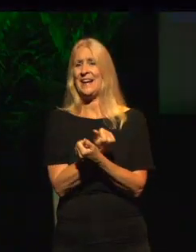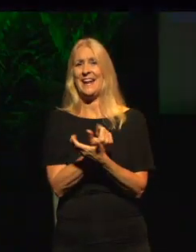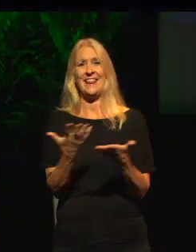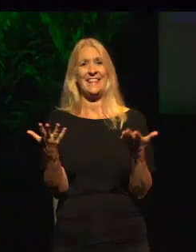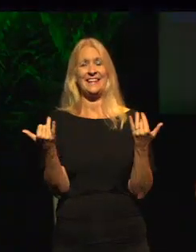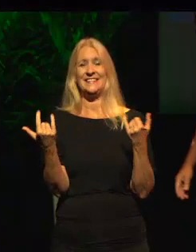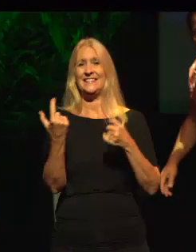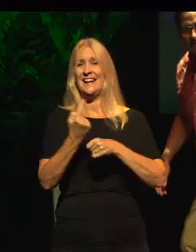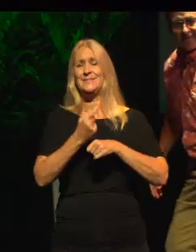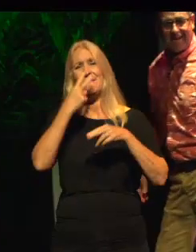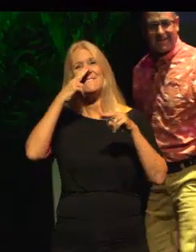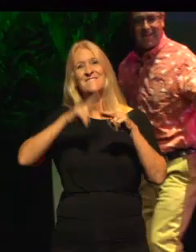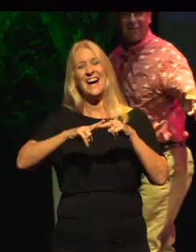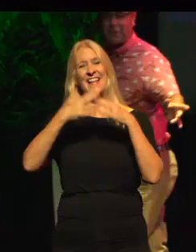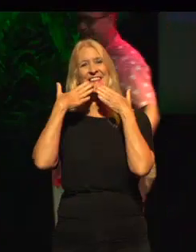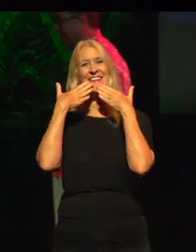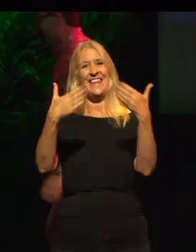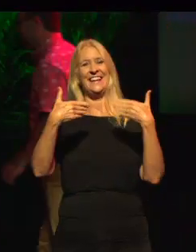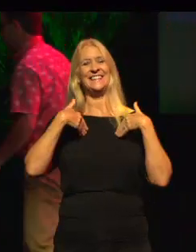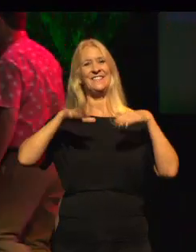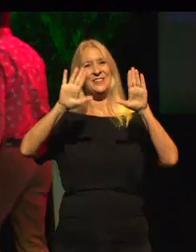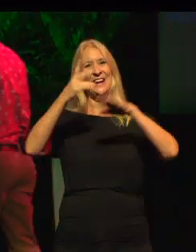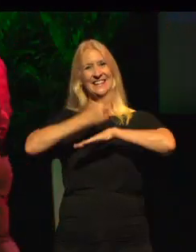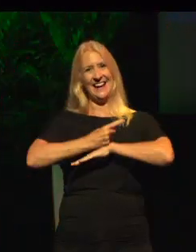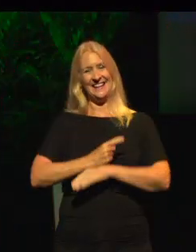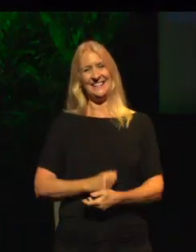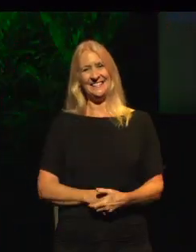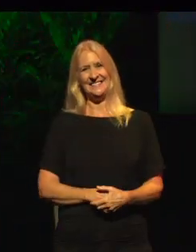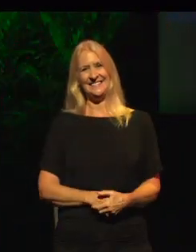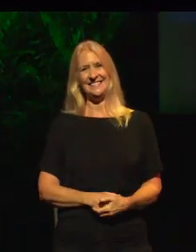today. It's been fun. Thanks, and have a great day.